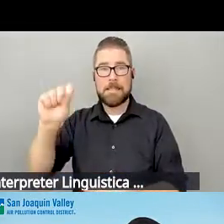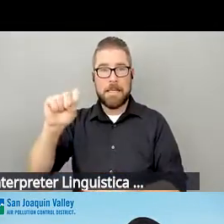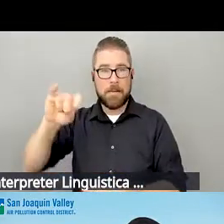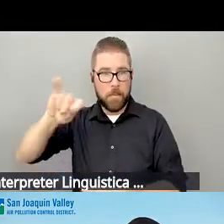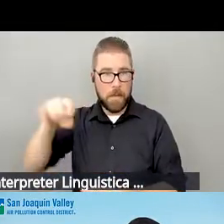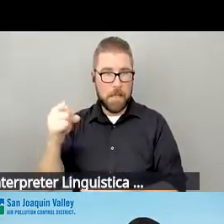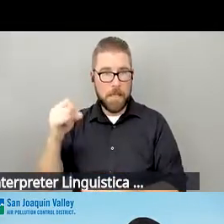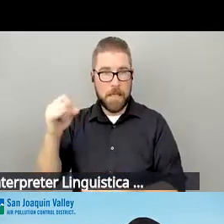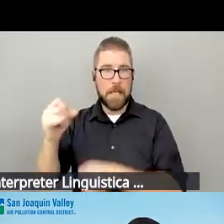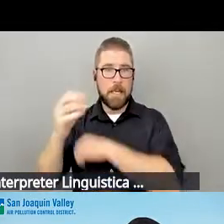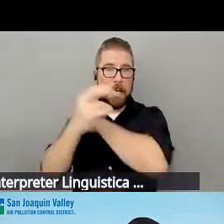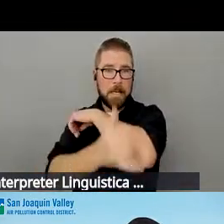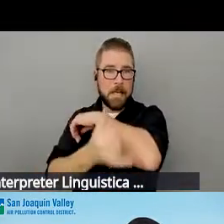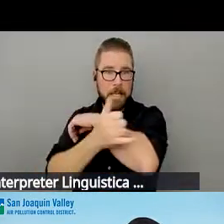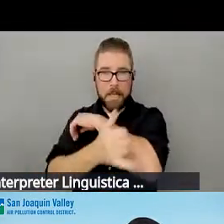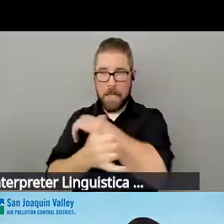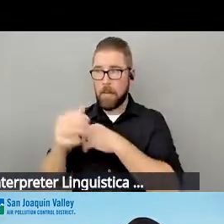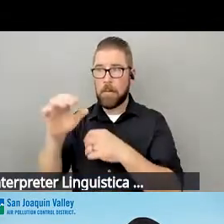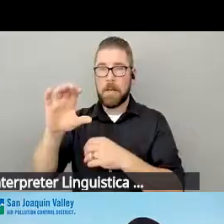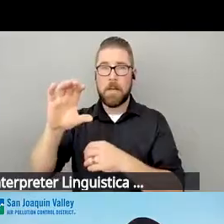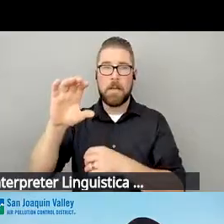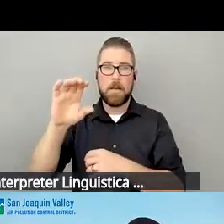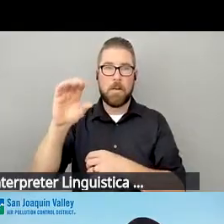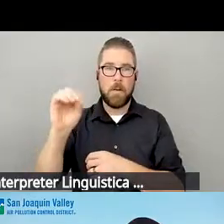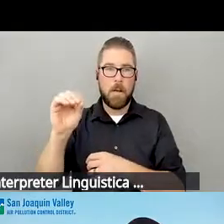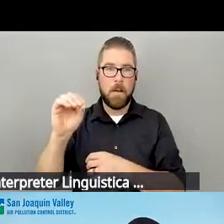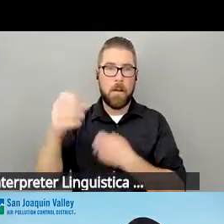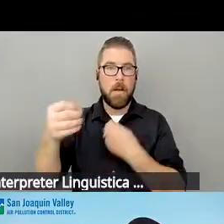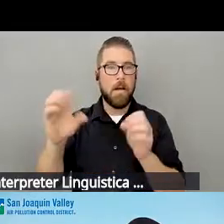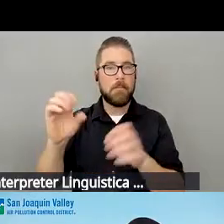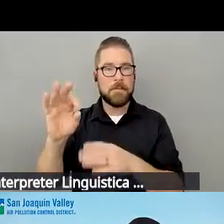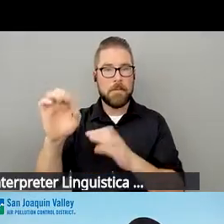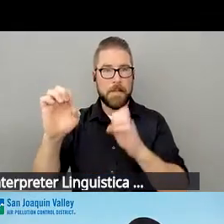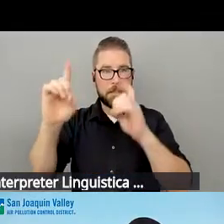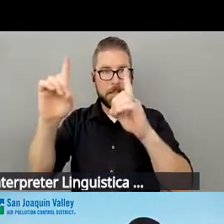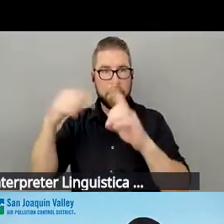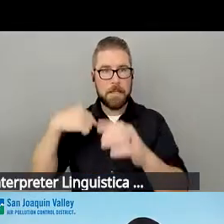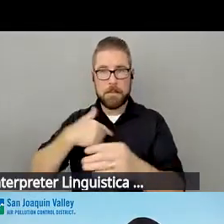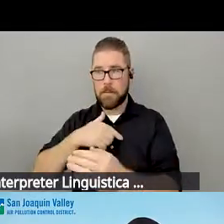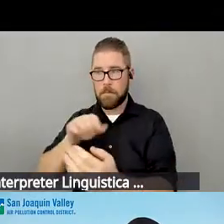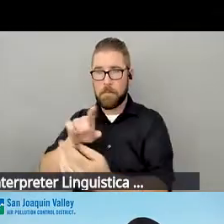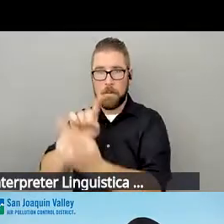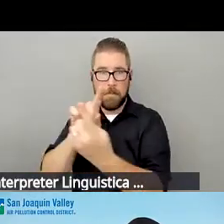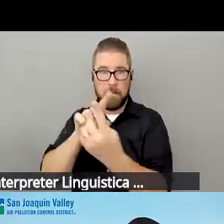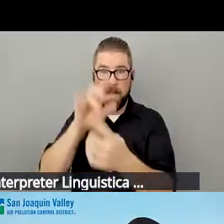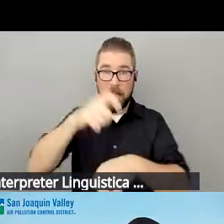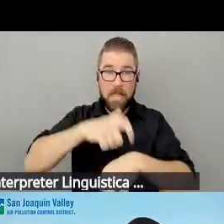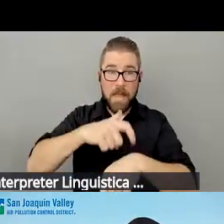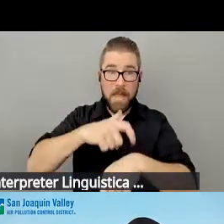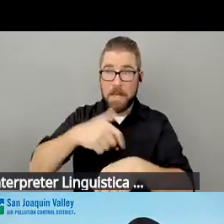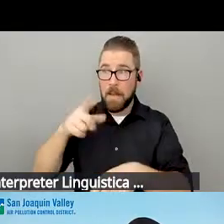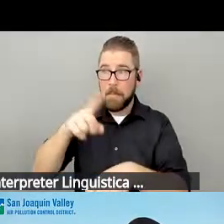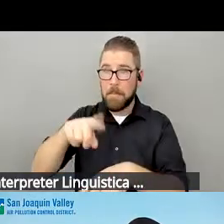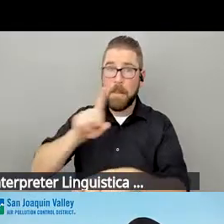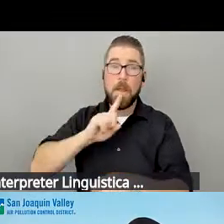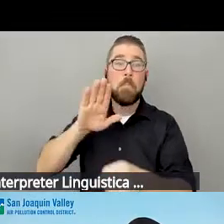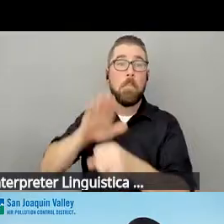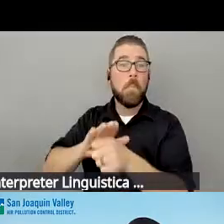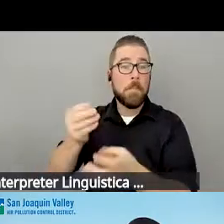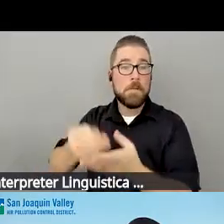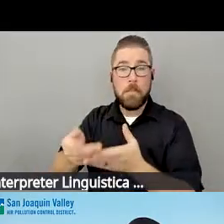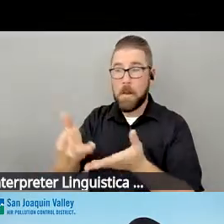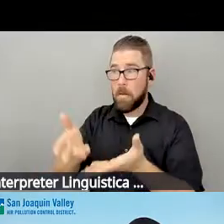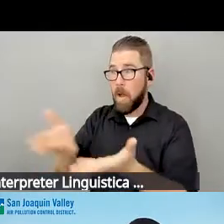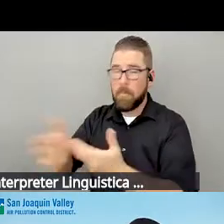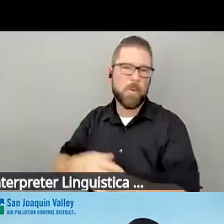we weren't able to get any interest in kind of working on this funding, but I do think that was a couple years ago. And so Sarah and